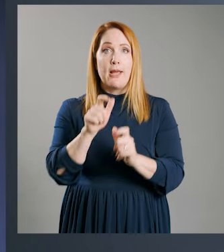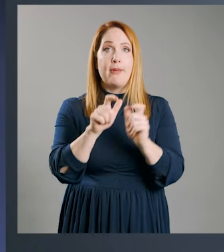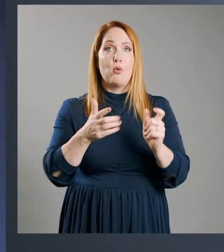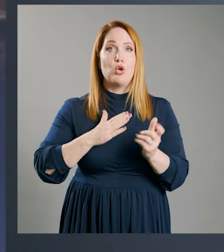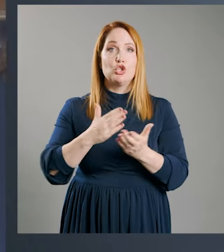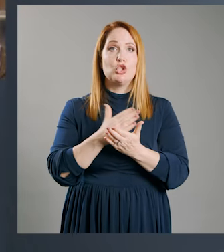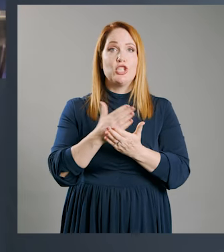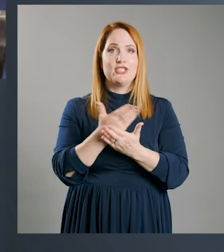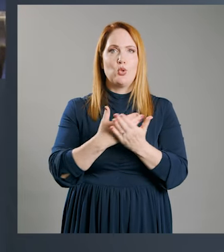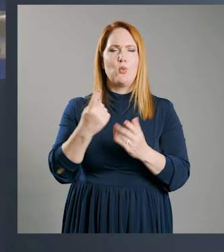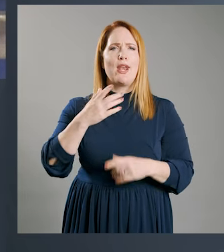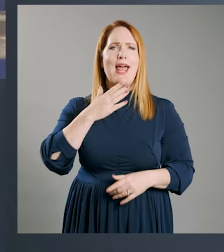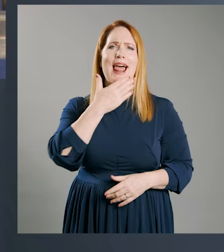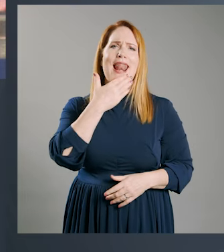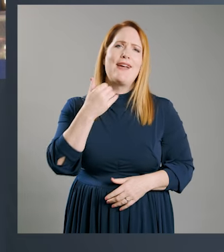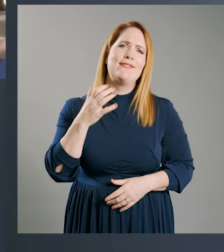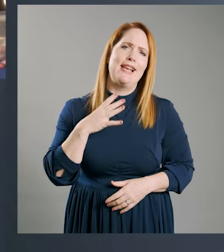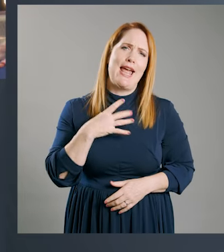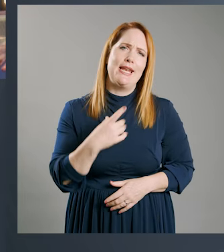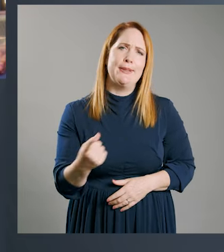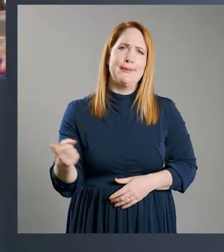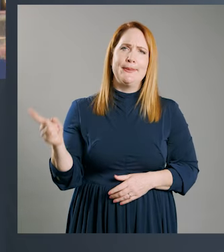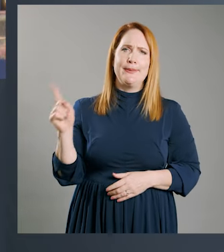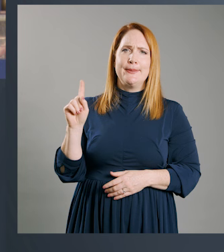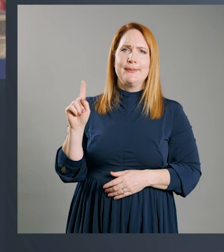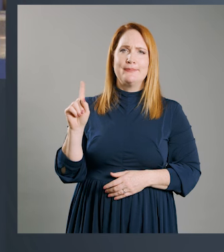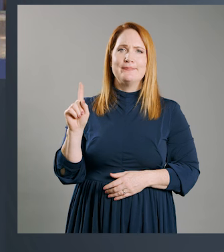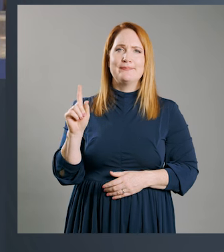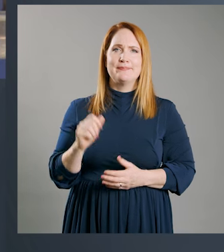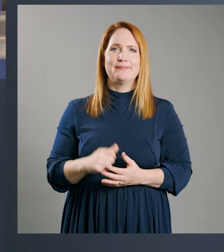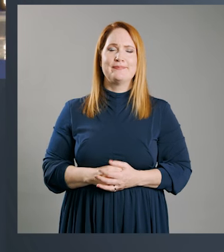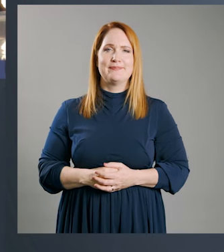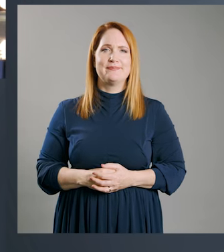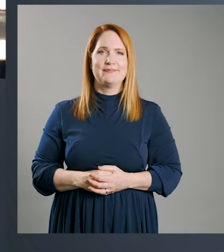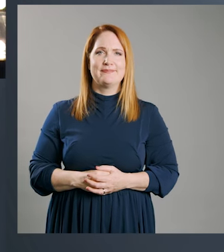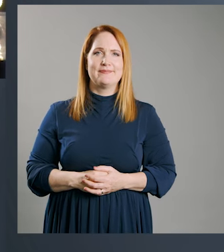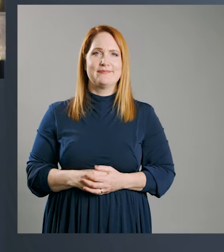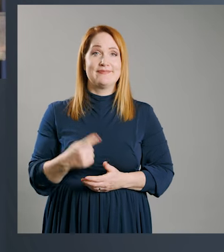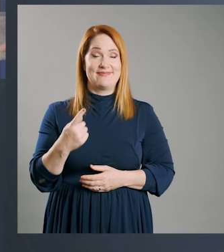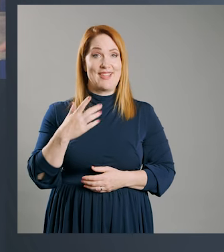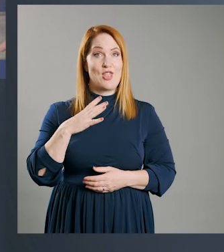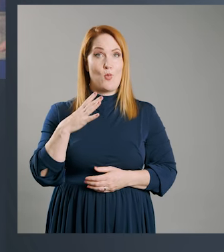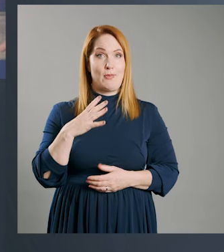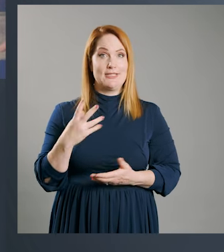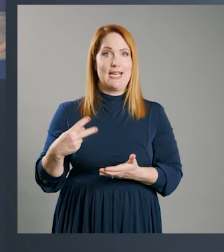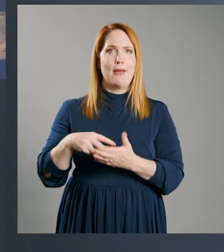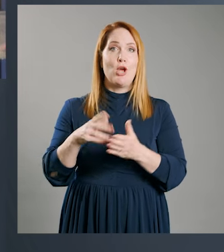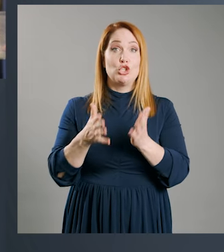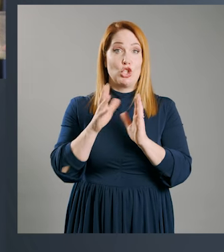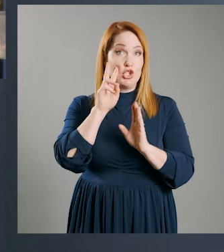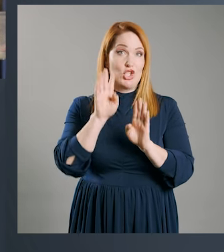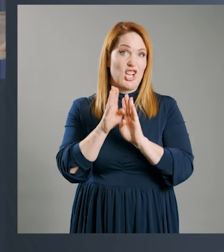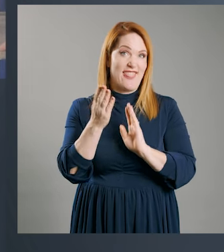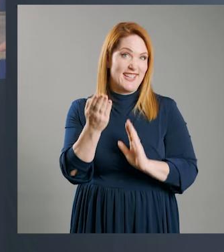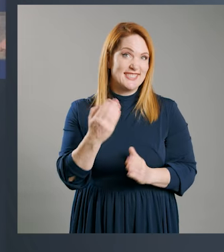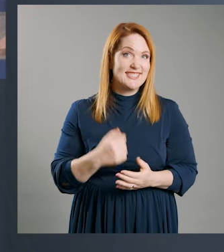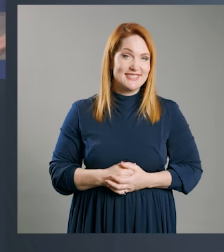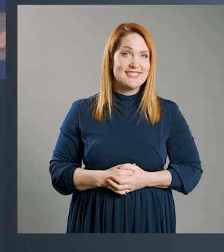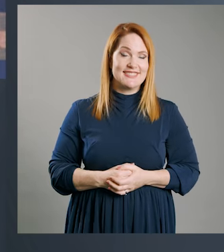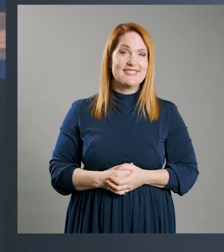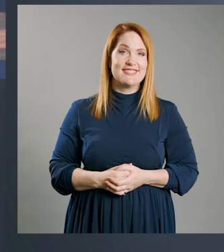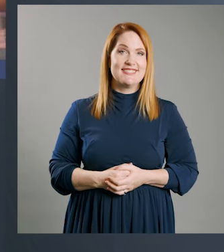wanted to share testimonies, and this lovely lady came up, and she shared a testimony. She's here, the lady standing up, and this is what the church